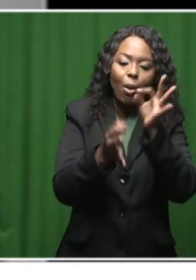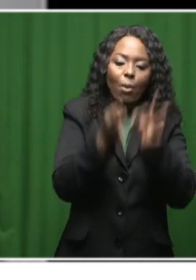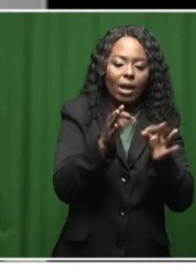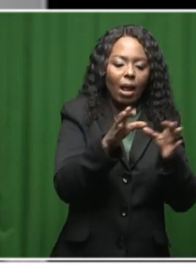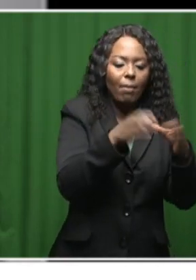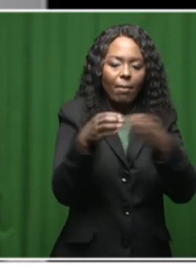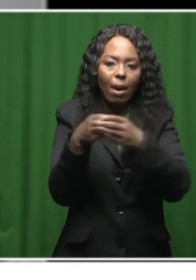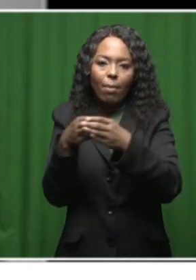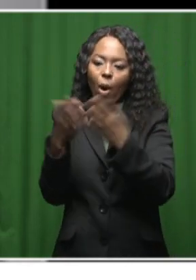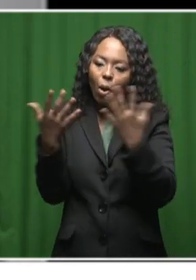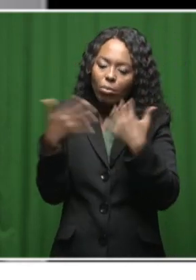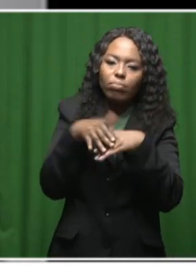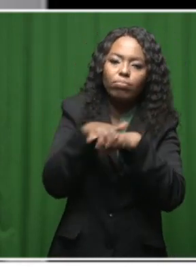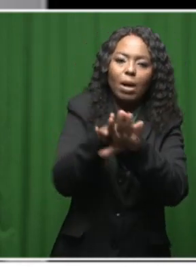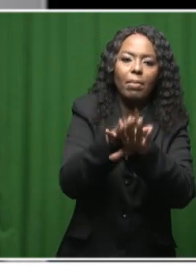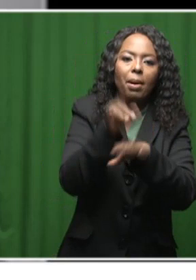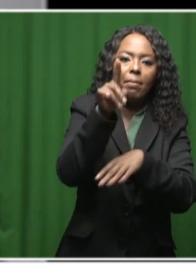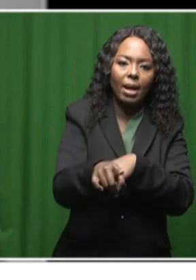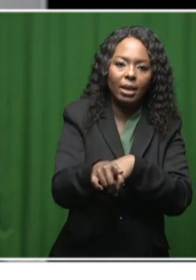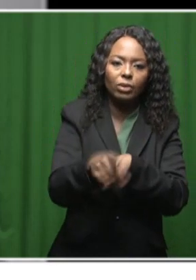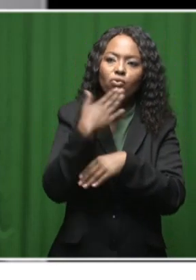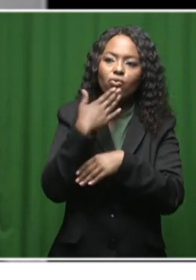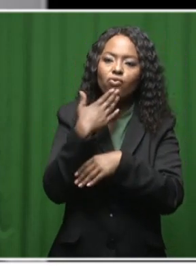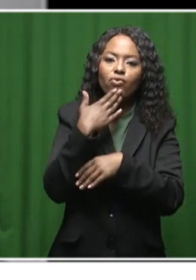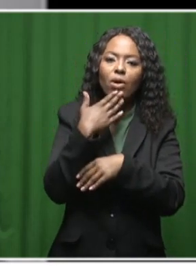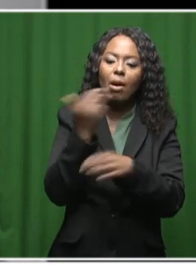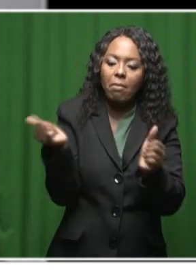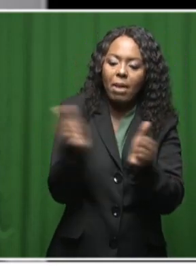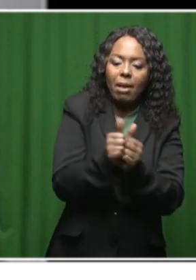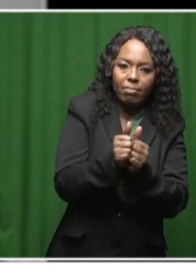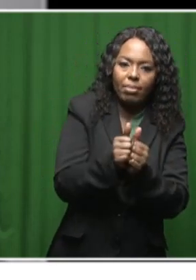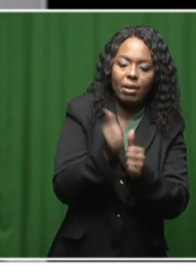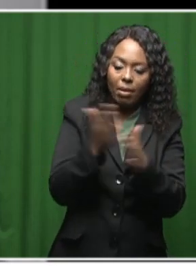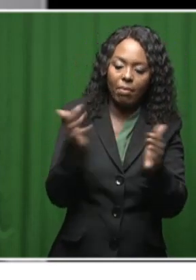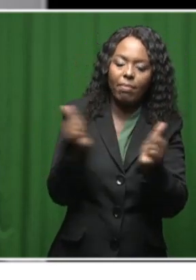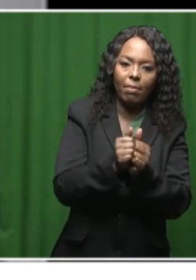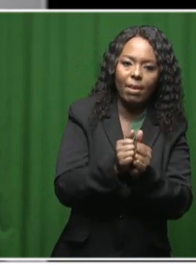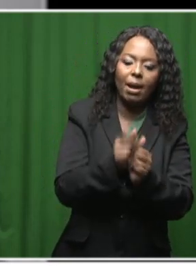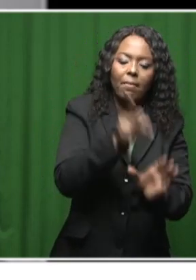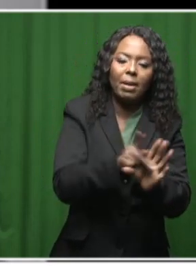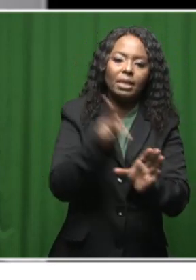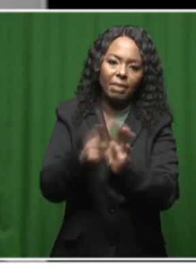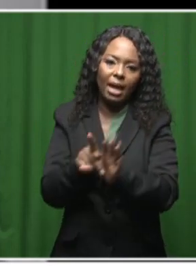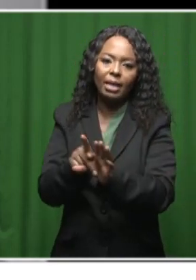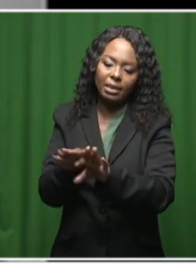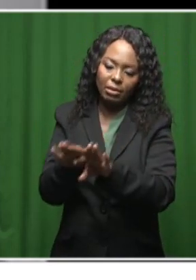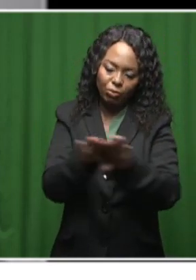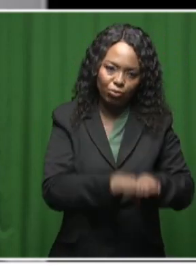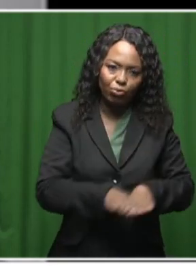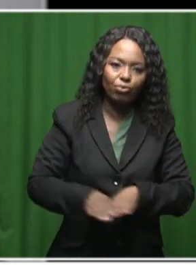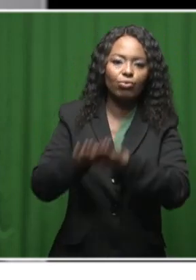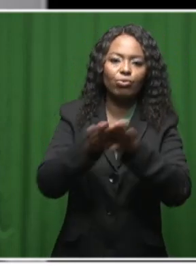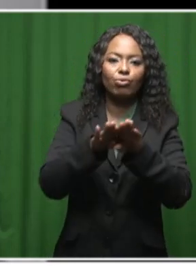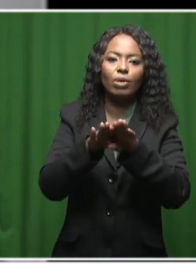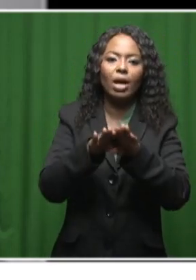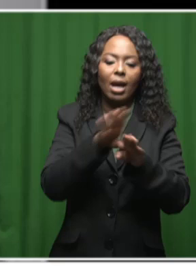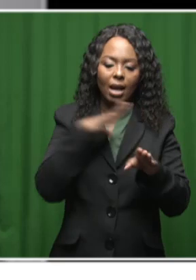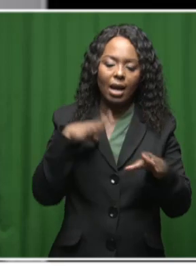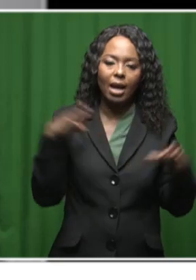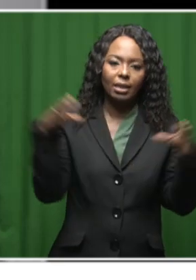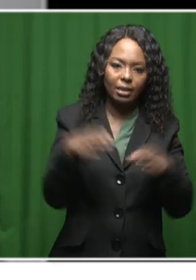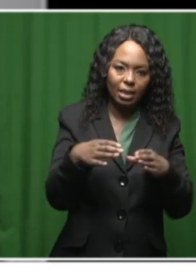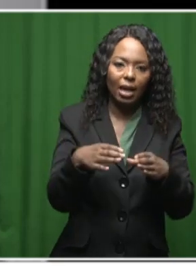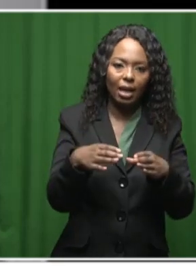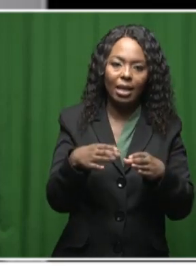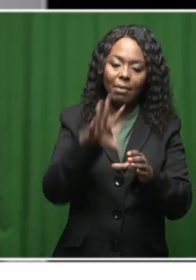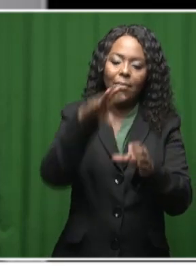have managed to make the grade to come to council, they can then participate in that council so that they become